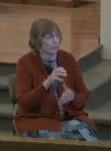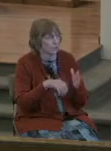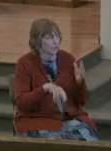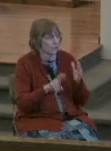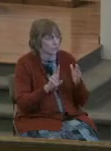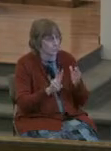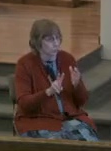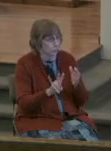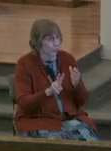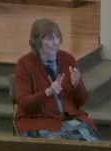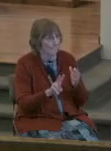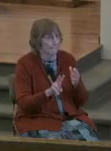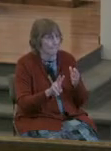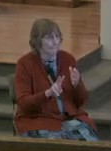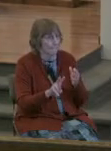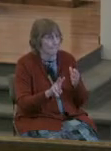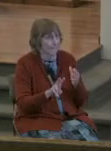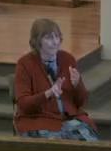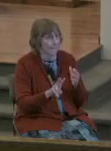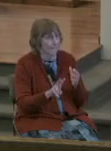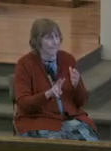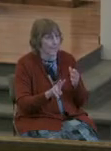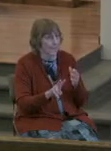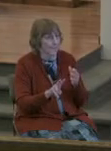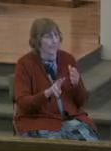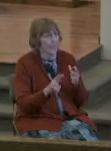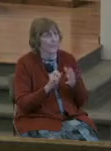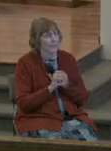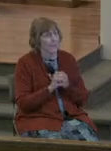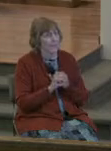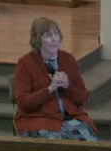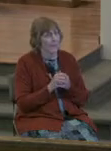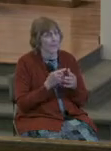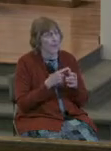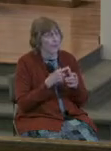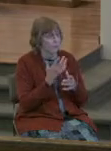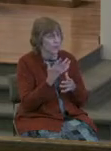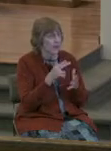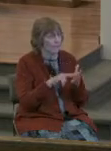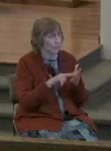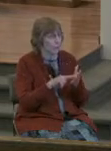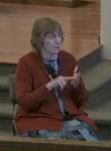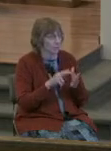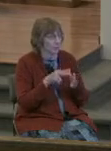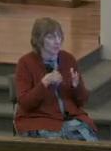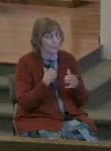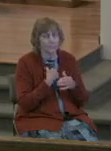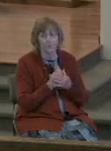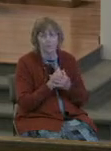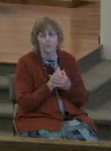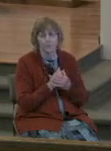2. And I want us to read the first 5 verses.